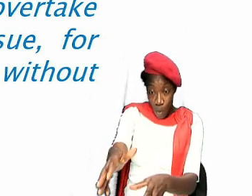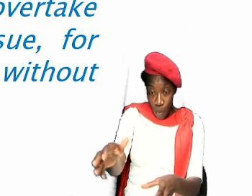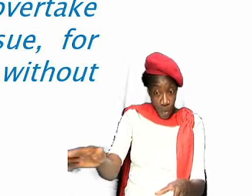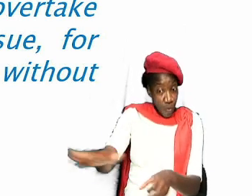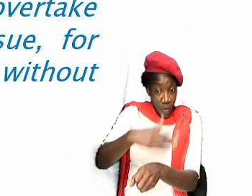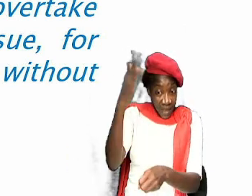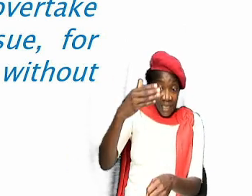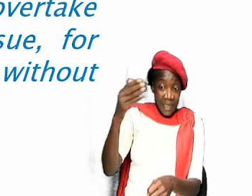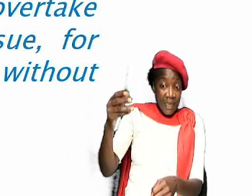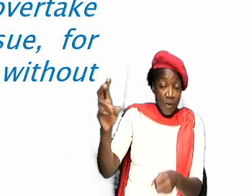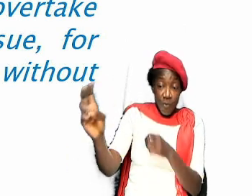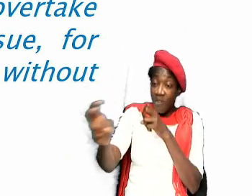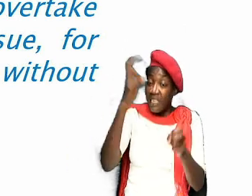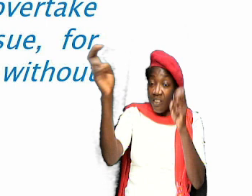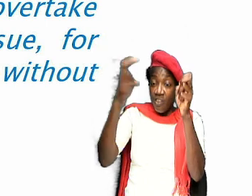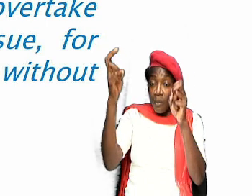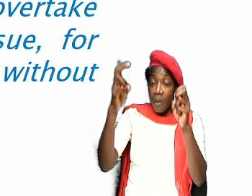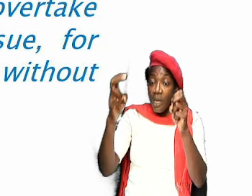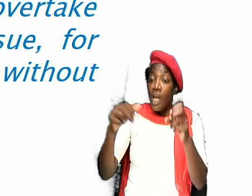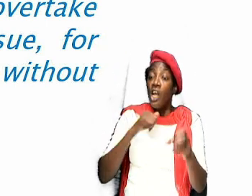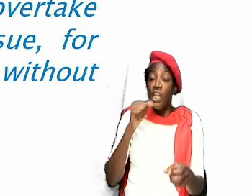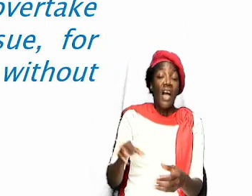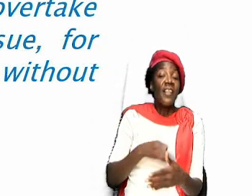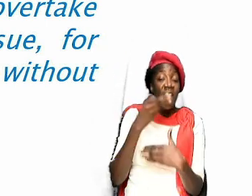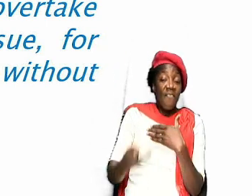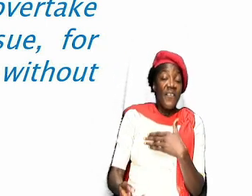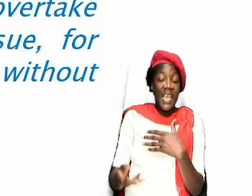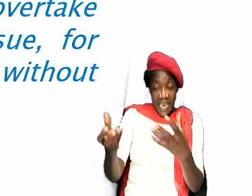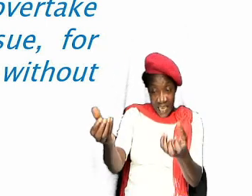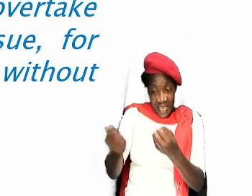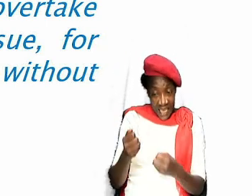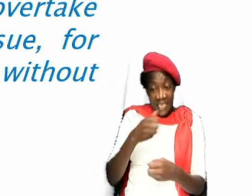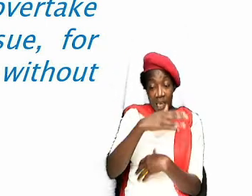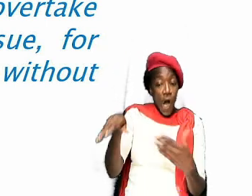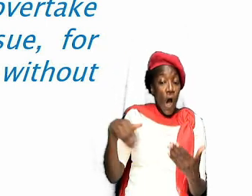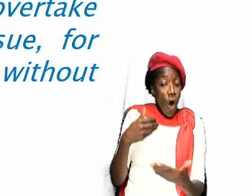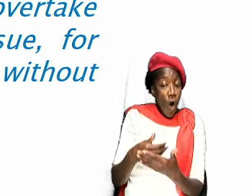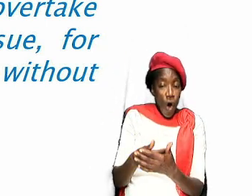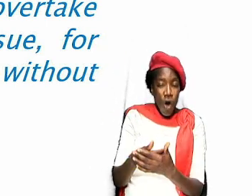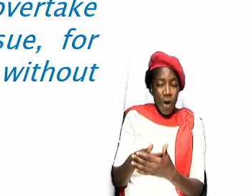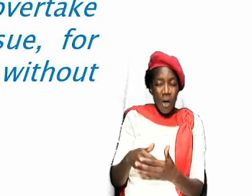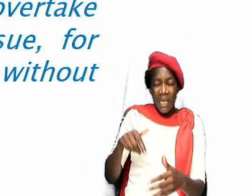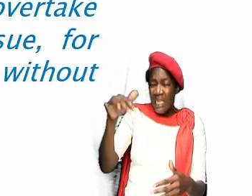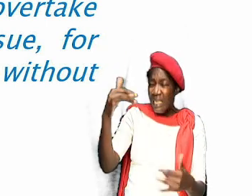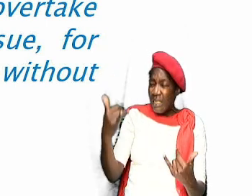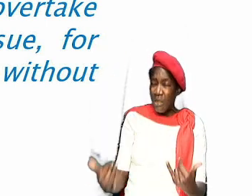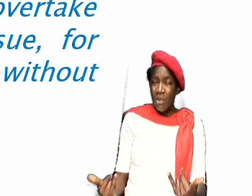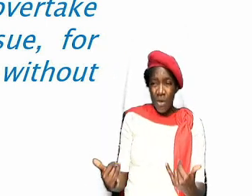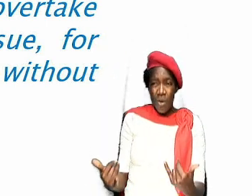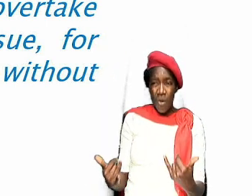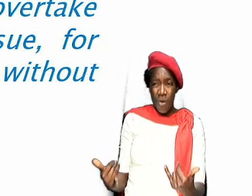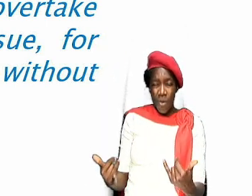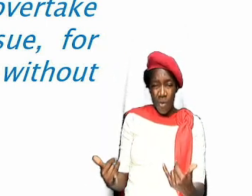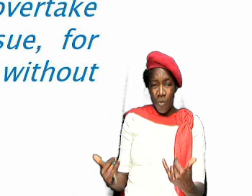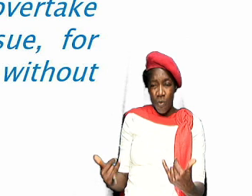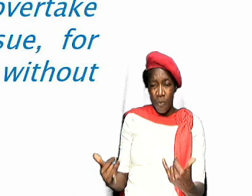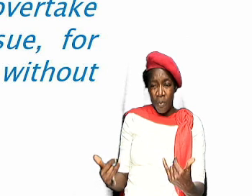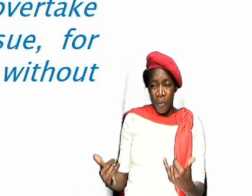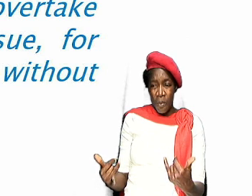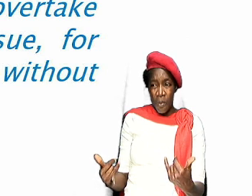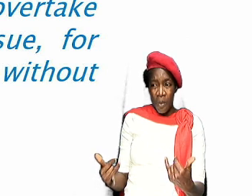fail recover all. At this point, the Amalekites had